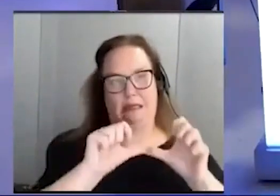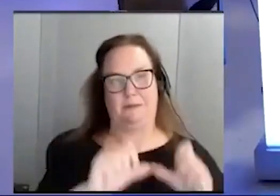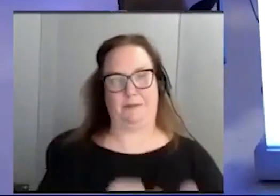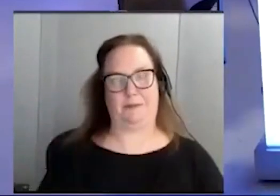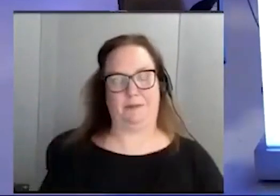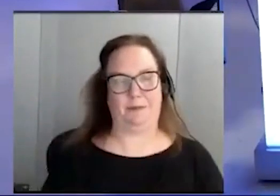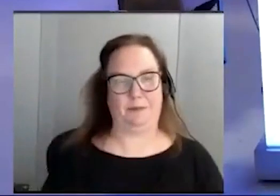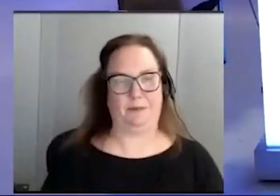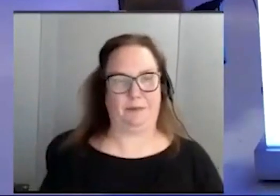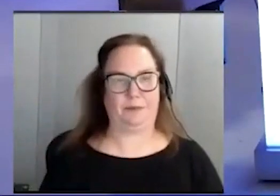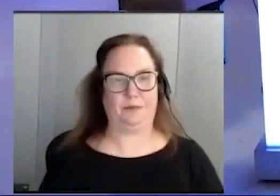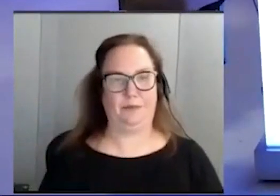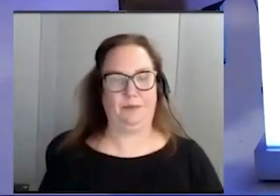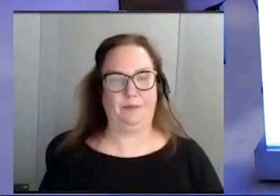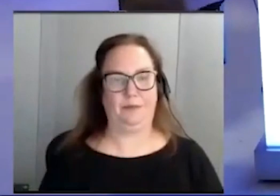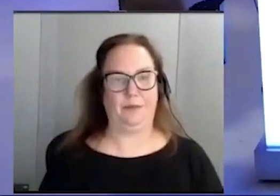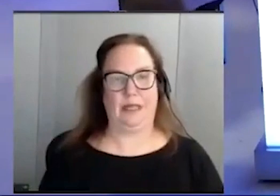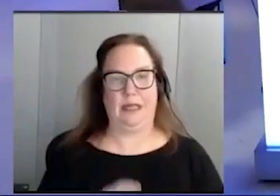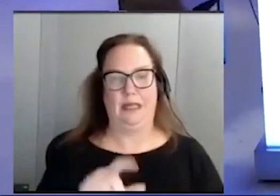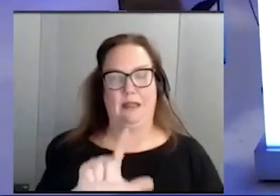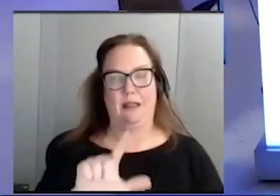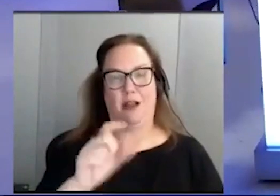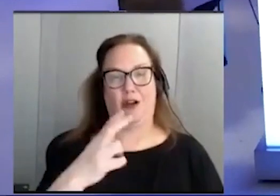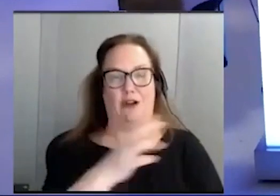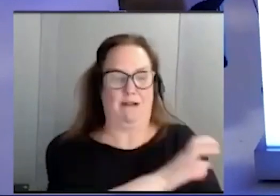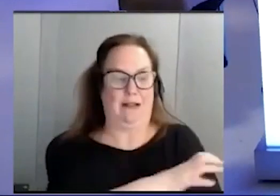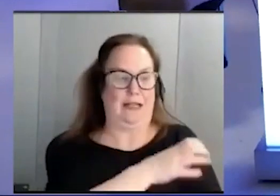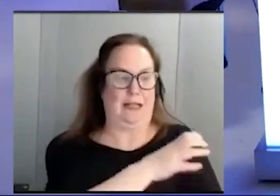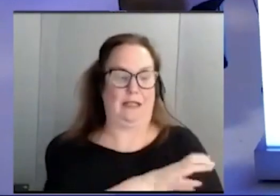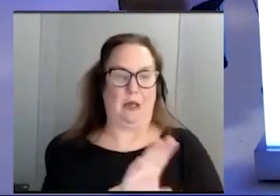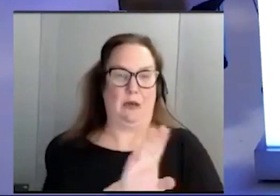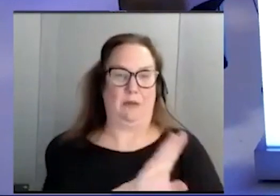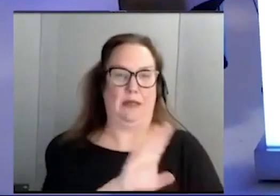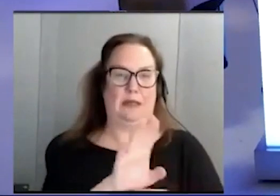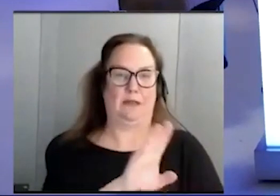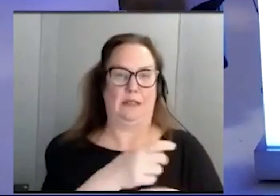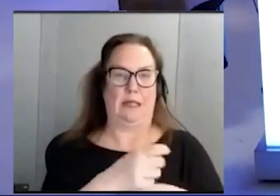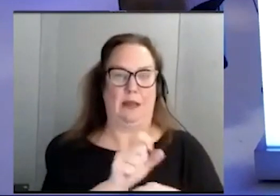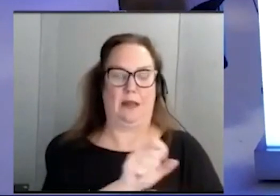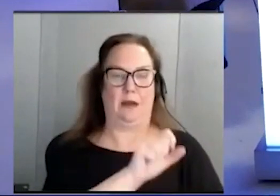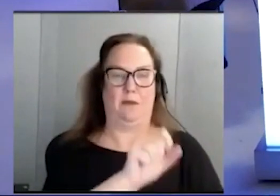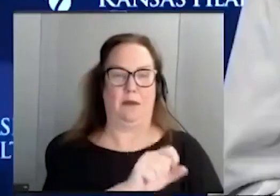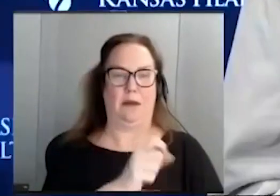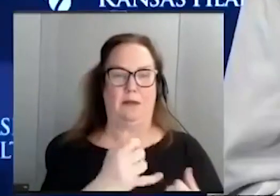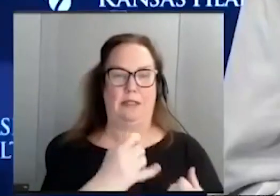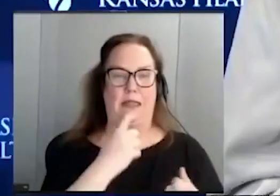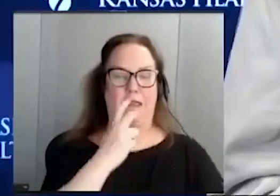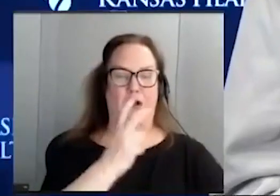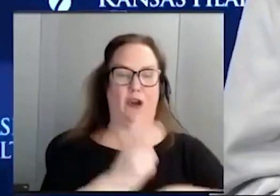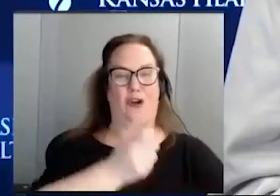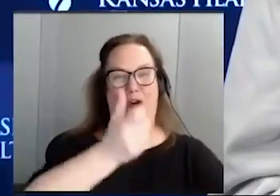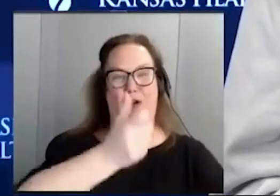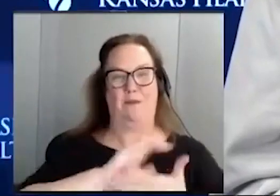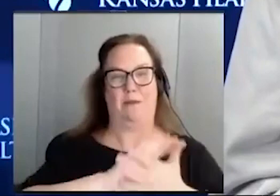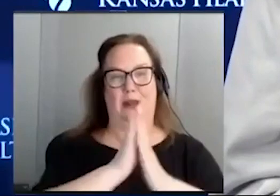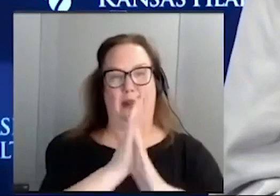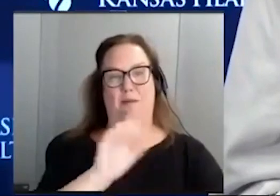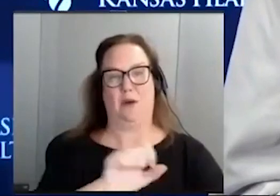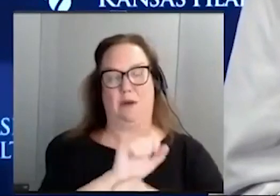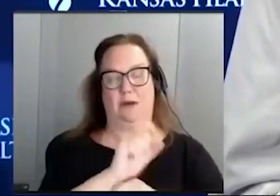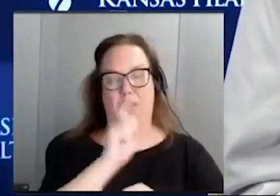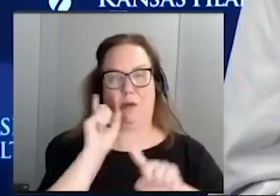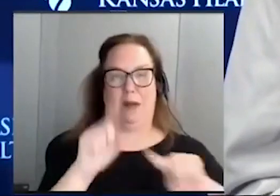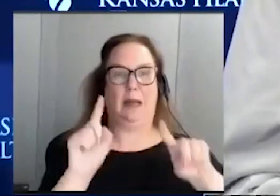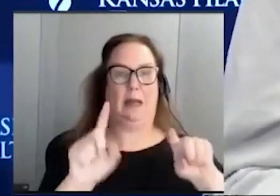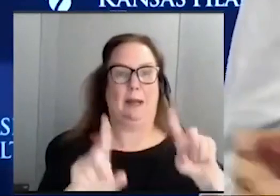guys have gotten so busy that before we were always saying make an appointment, make an appointment, make an appointment. Now it's getting harder because we have so many folks in the long haul